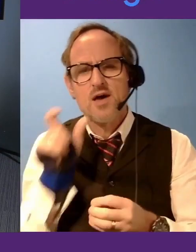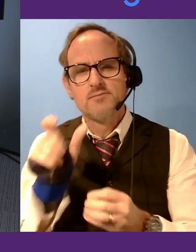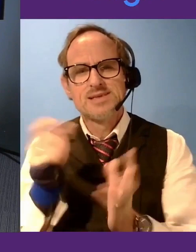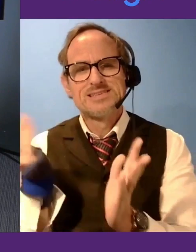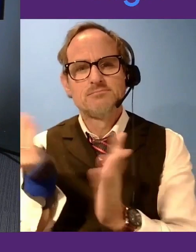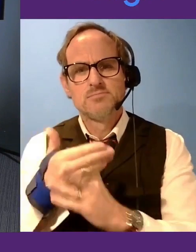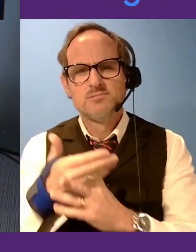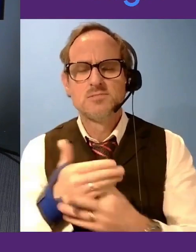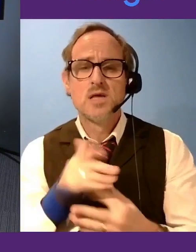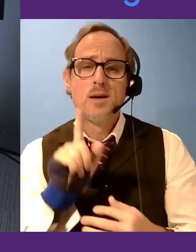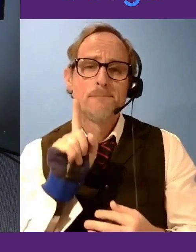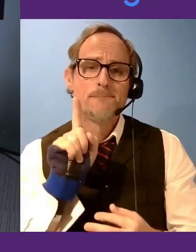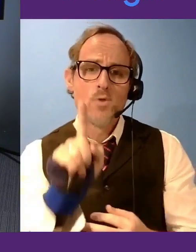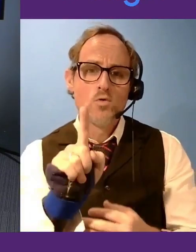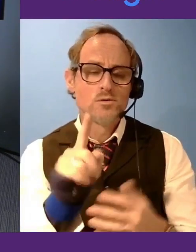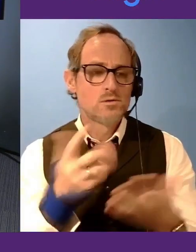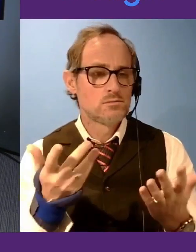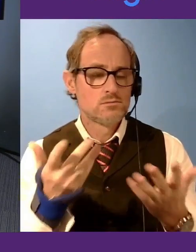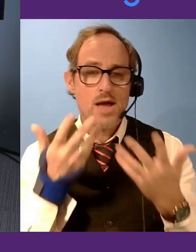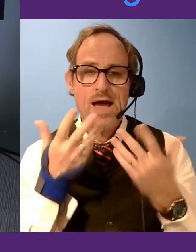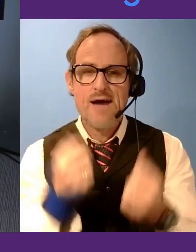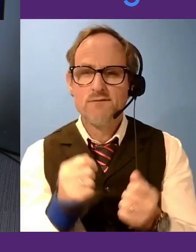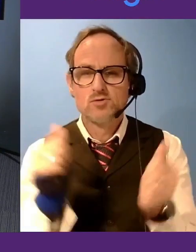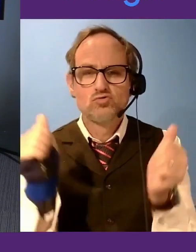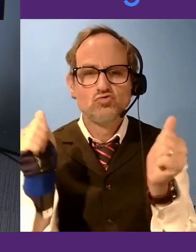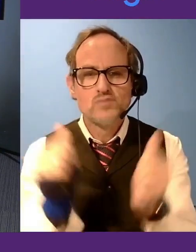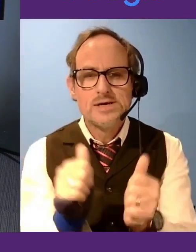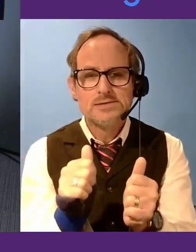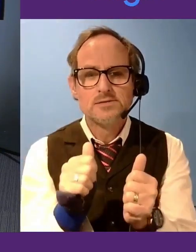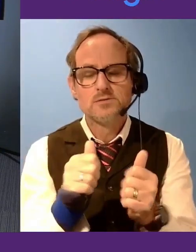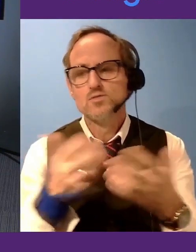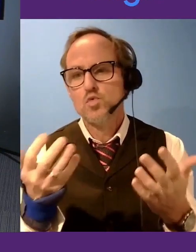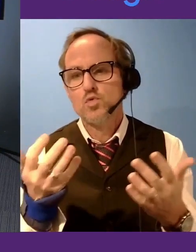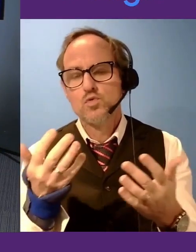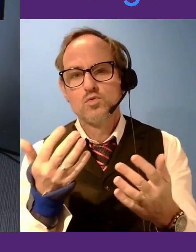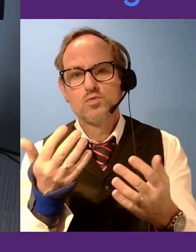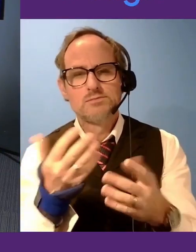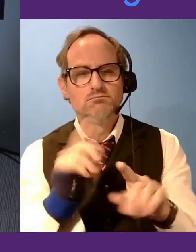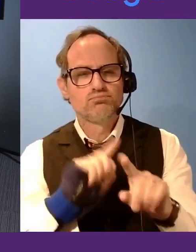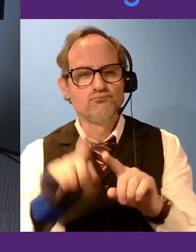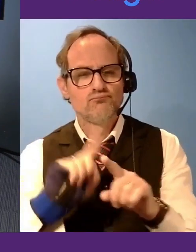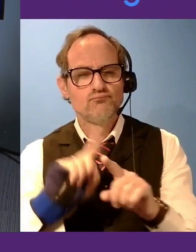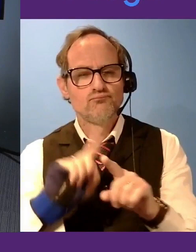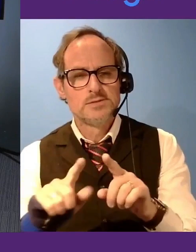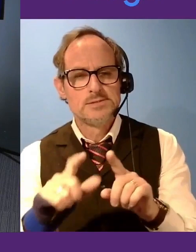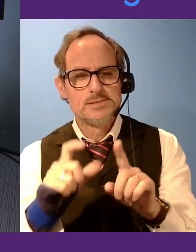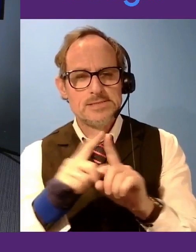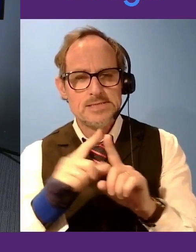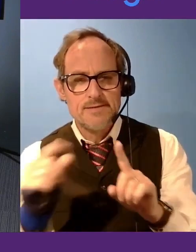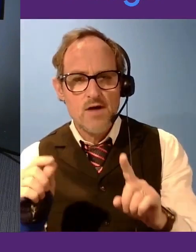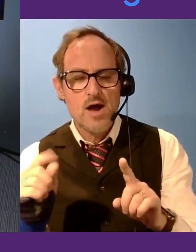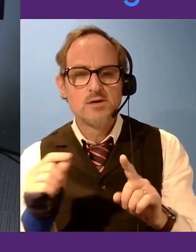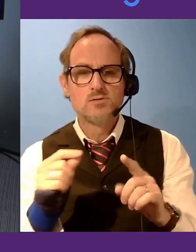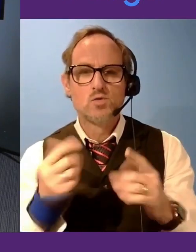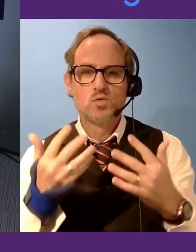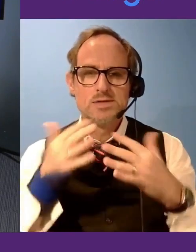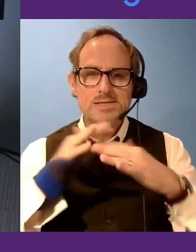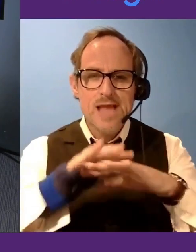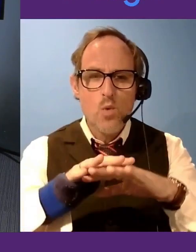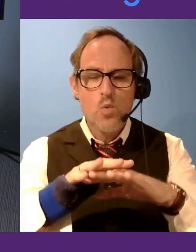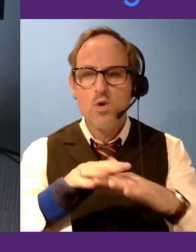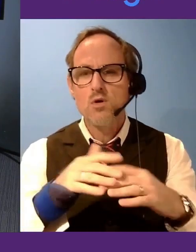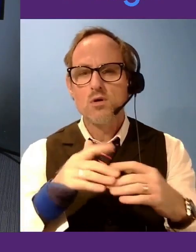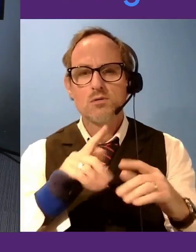The same way we have constraints with the screen size or the different devices we have, the network, the same way we